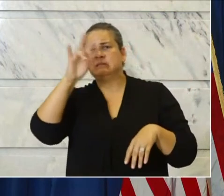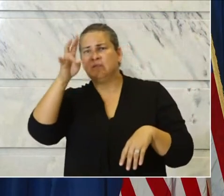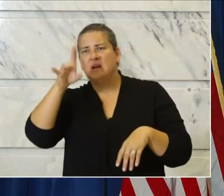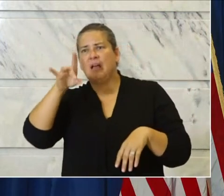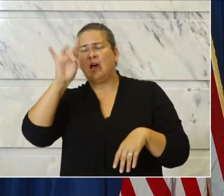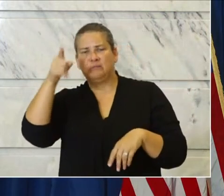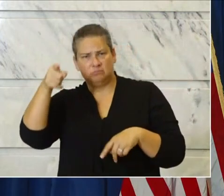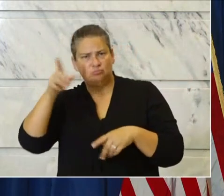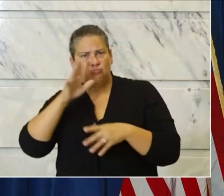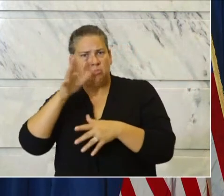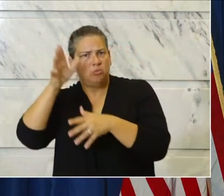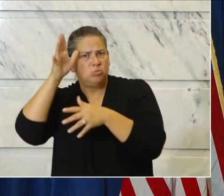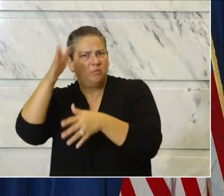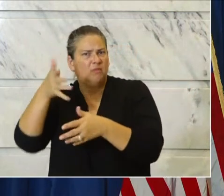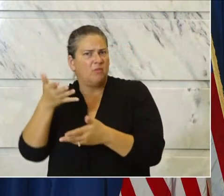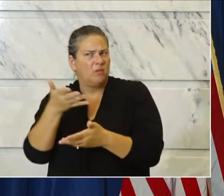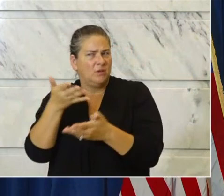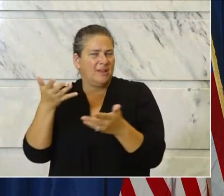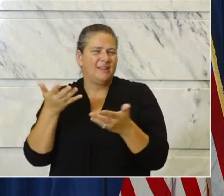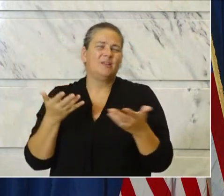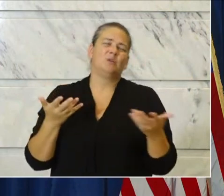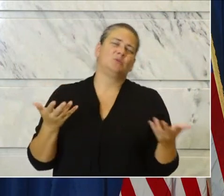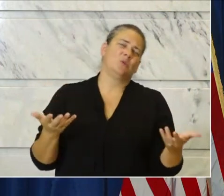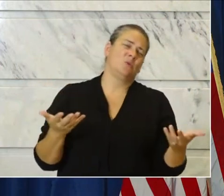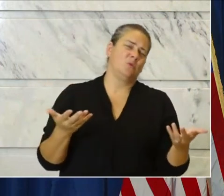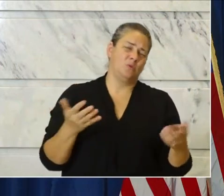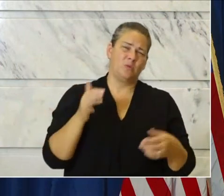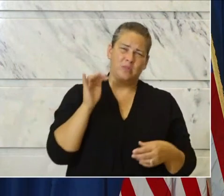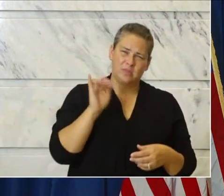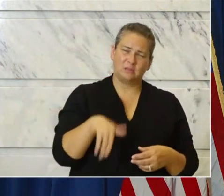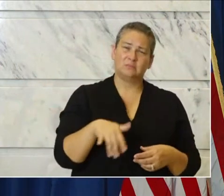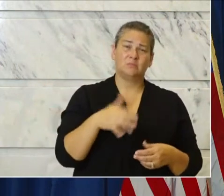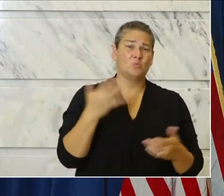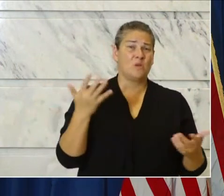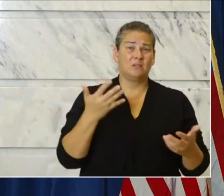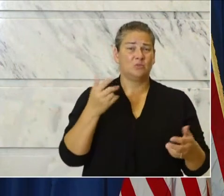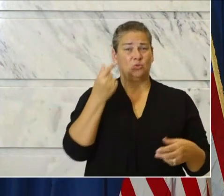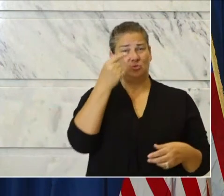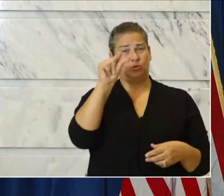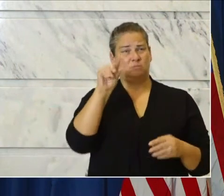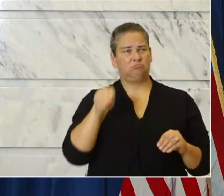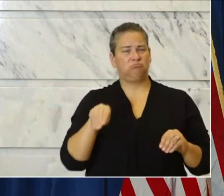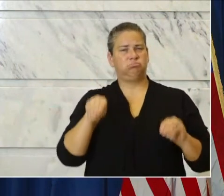grandparents. So, again, let's have those green lights. Let's honor those we've lost.